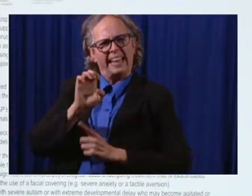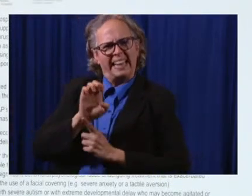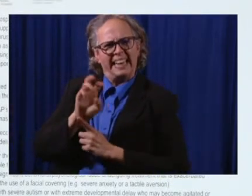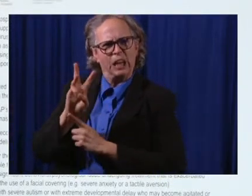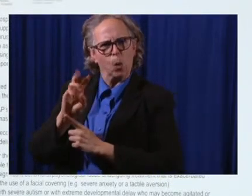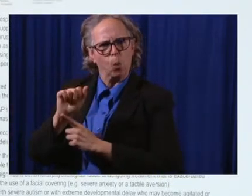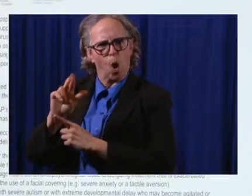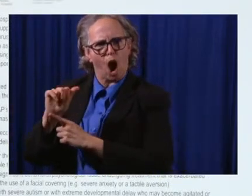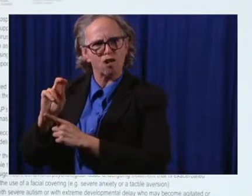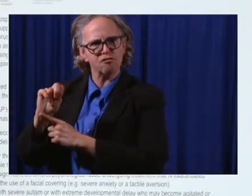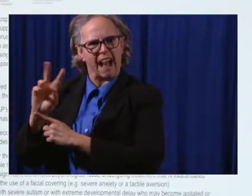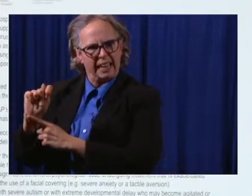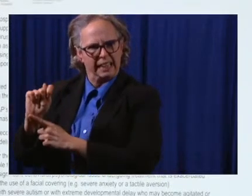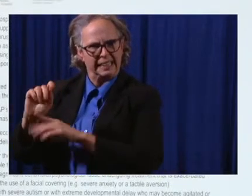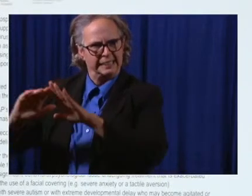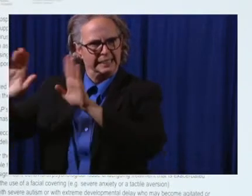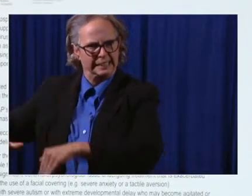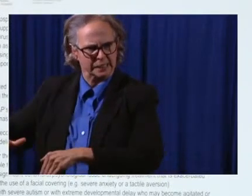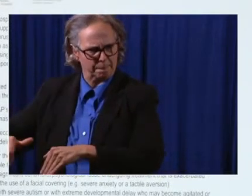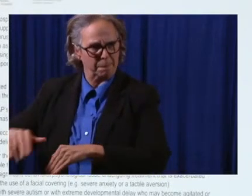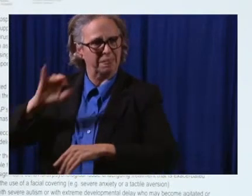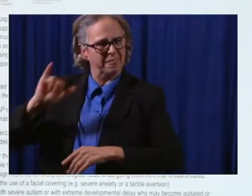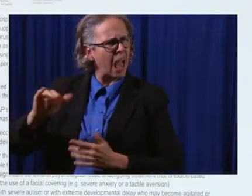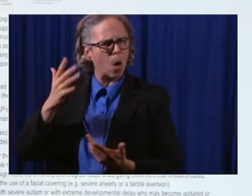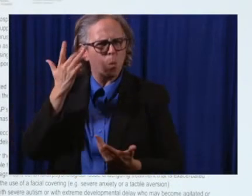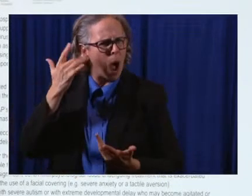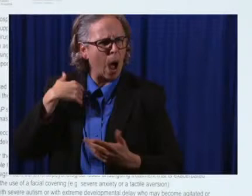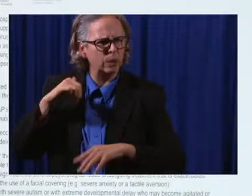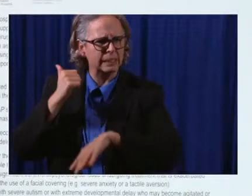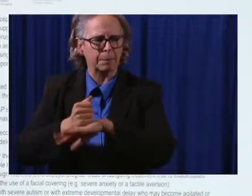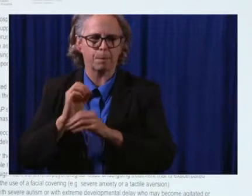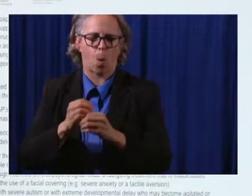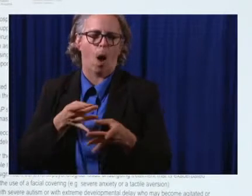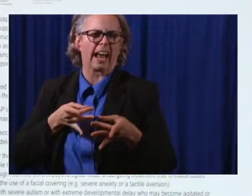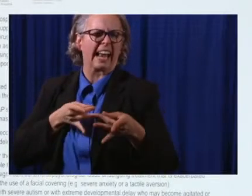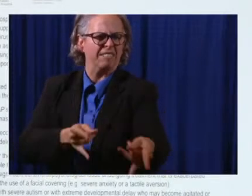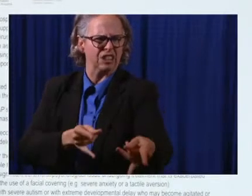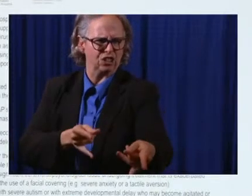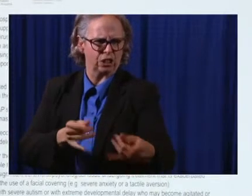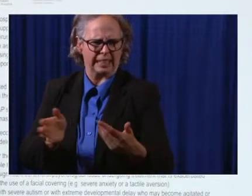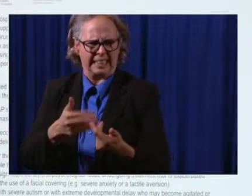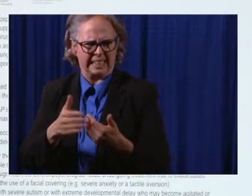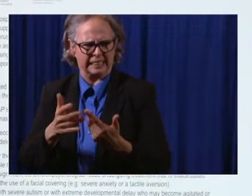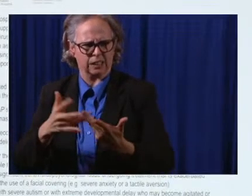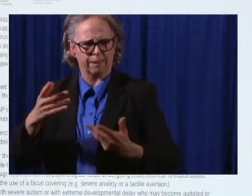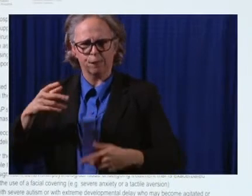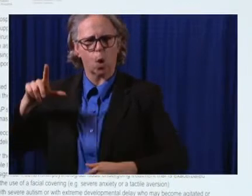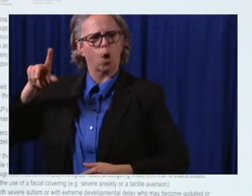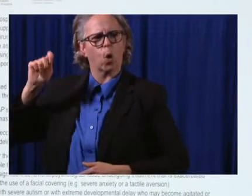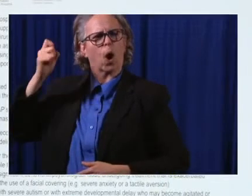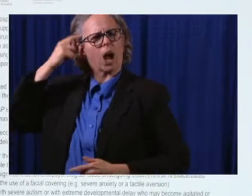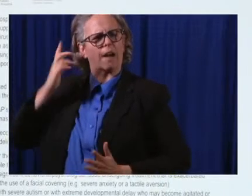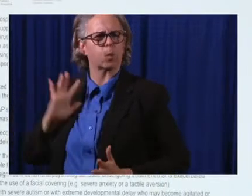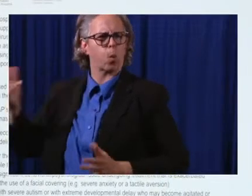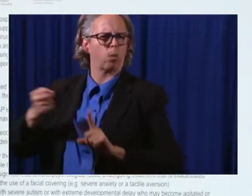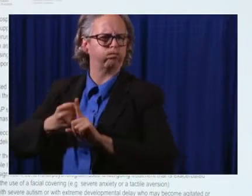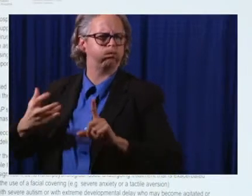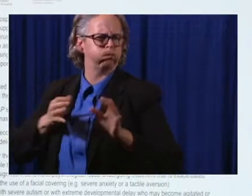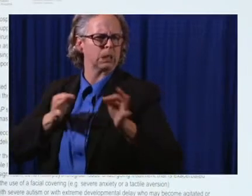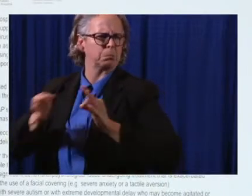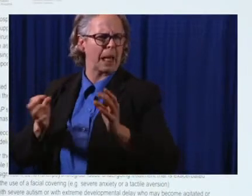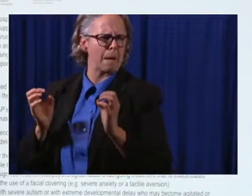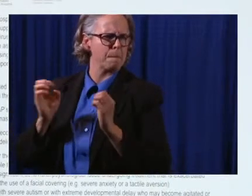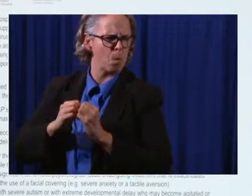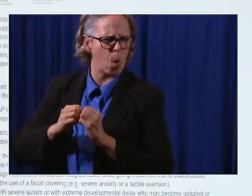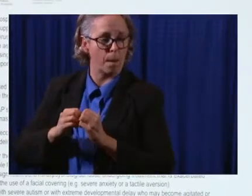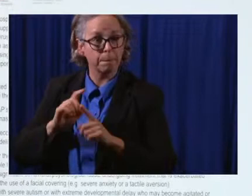as possible. Lieutenant Governor will talk more about this system in a few minutes, but it's critical that local government agencies